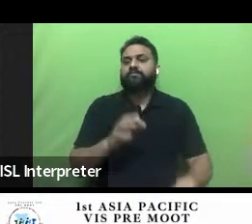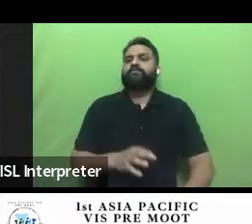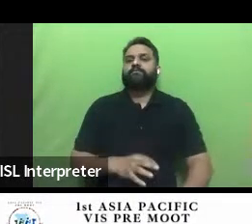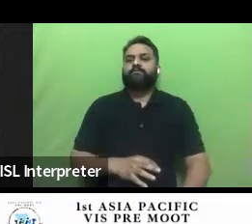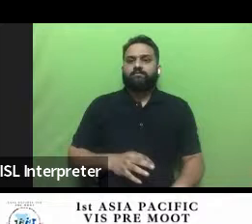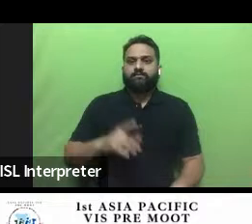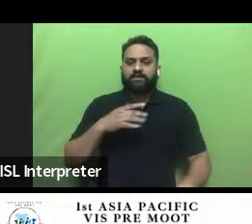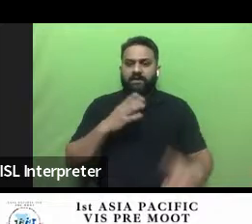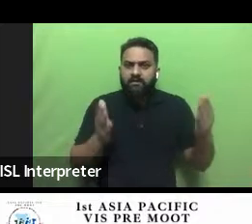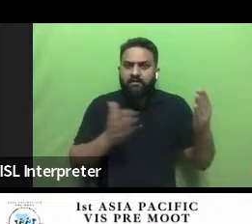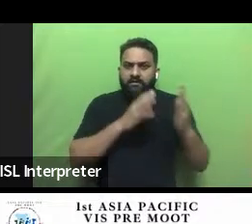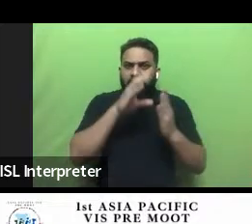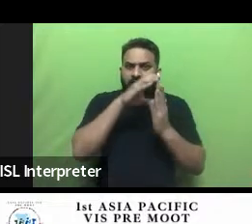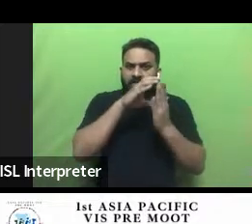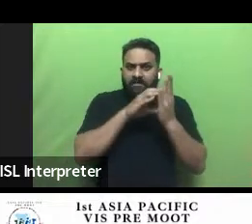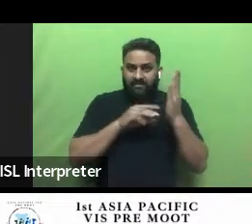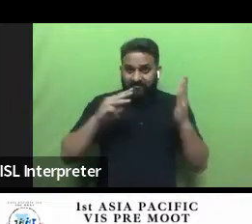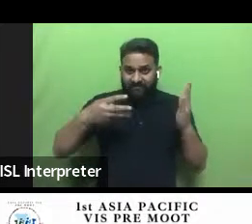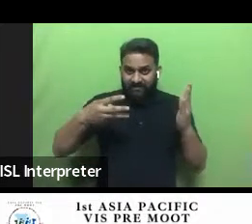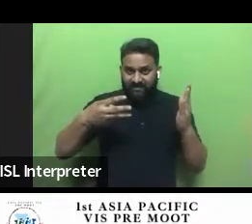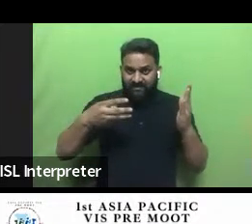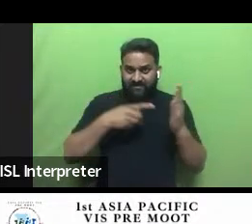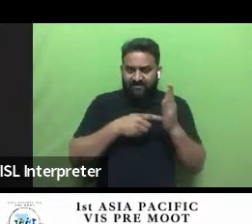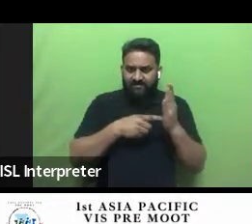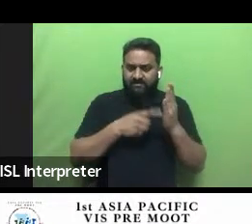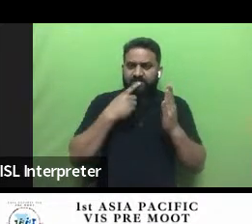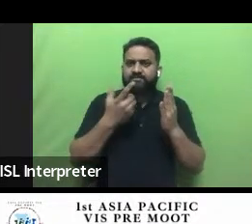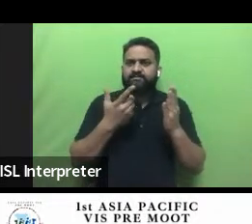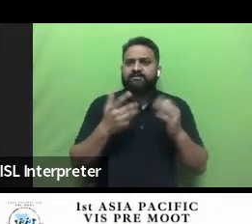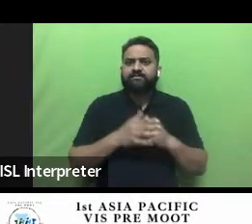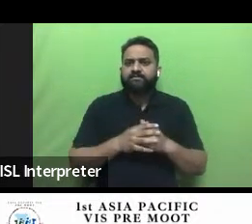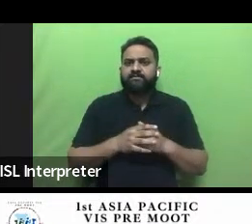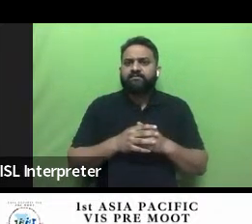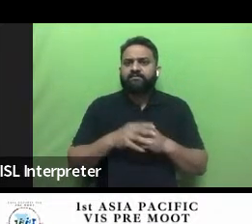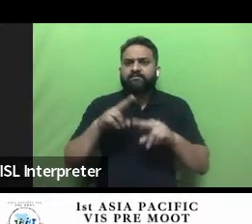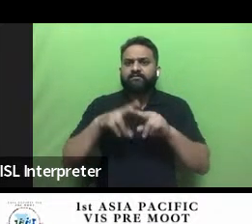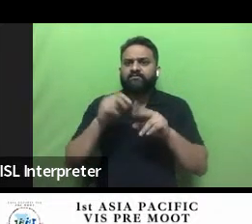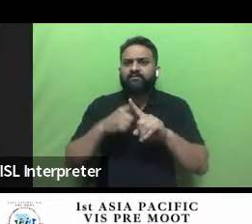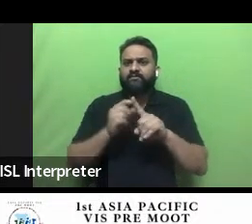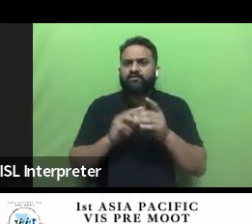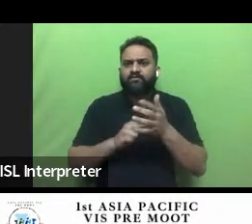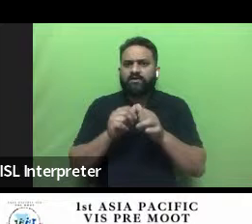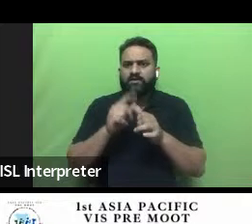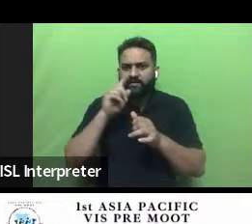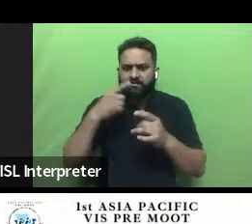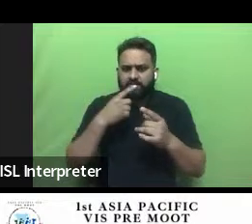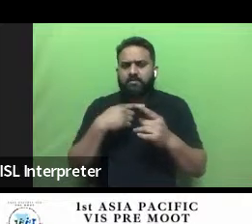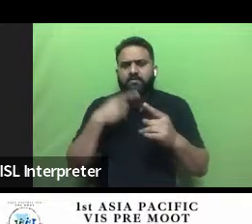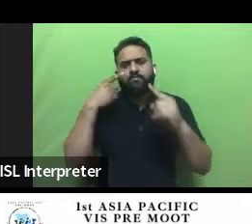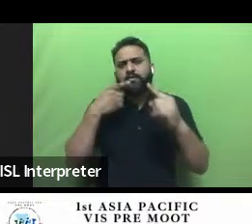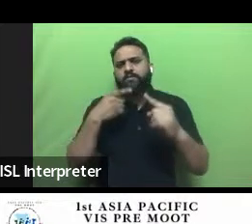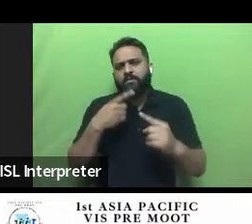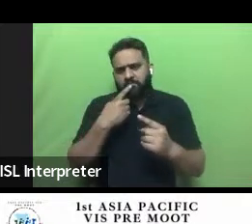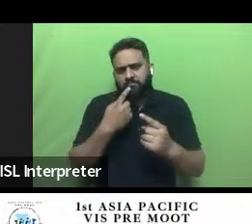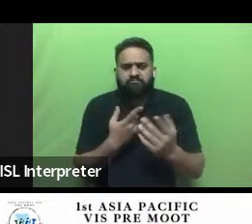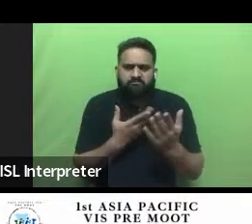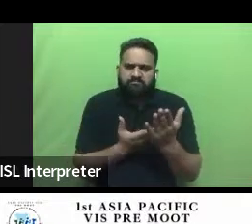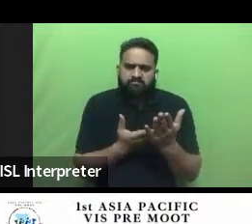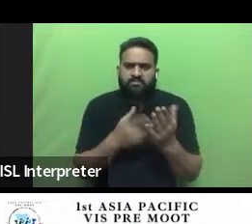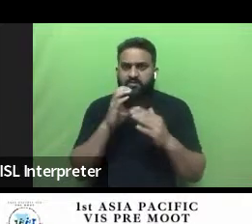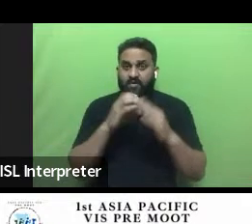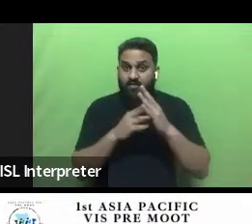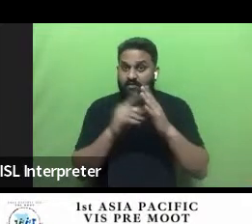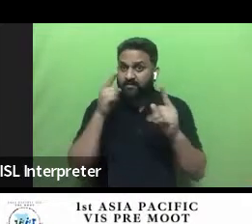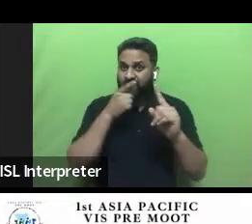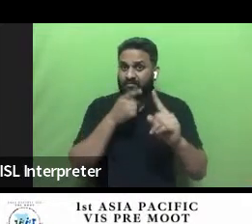paragraph 3 of this email shows that Ms. Faulkner had raised certain concerns pertaining to the contract documents.